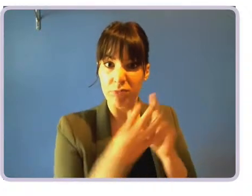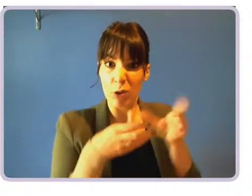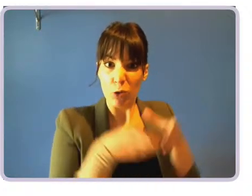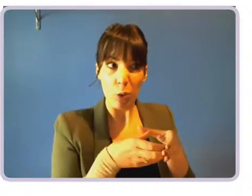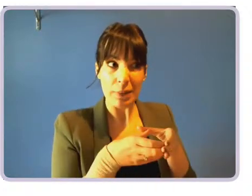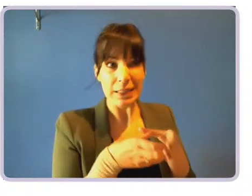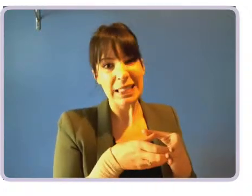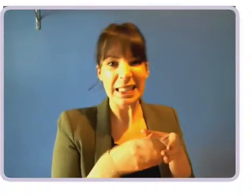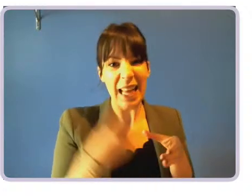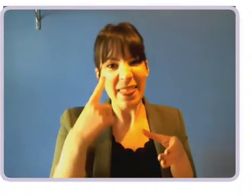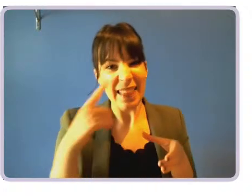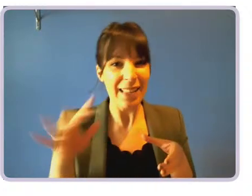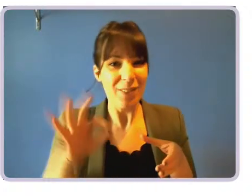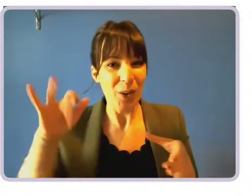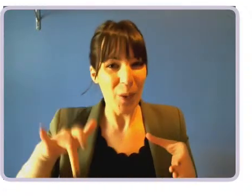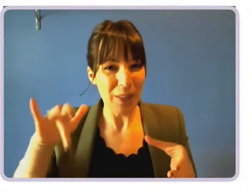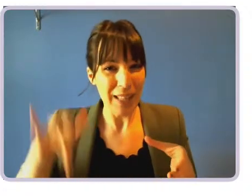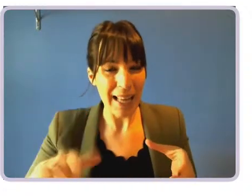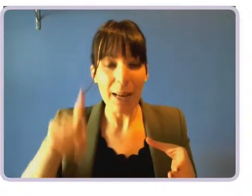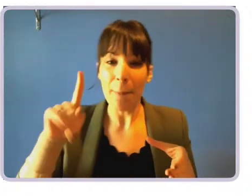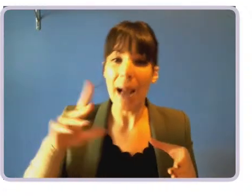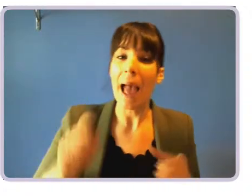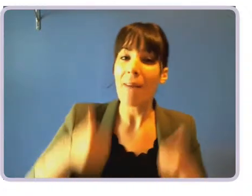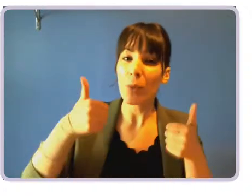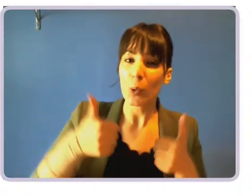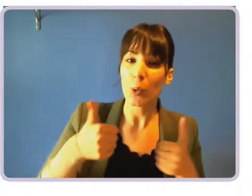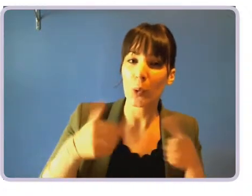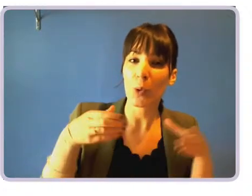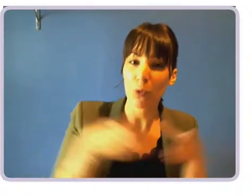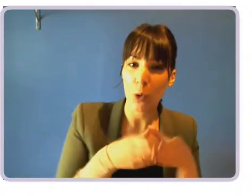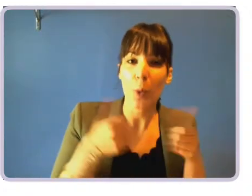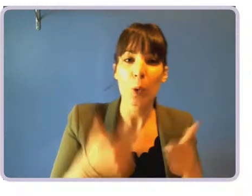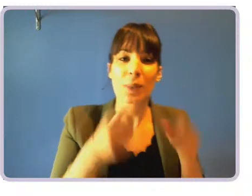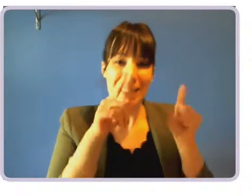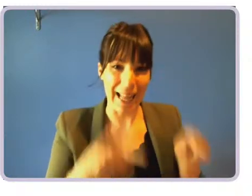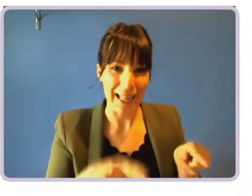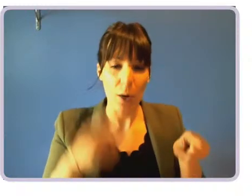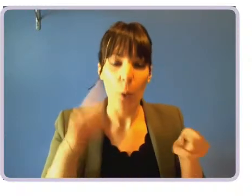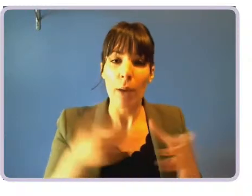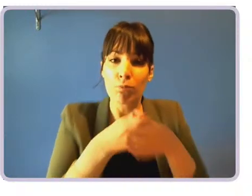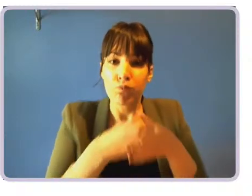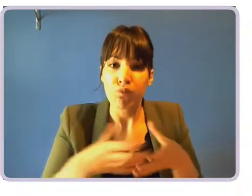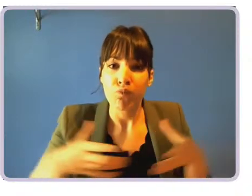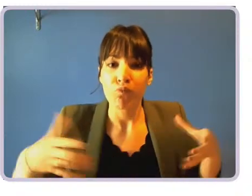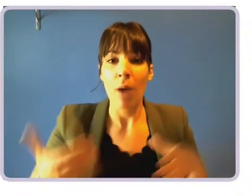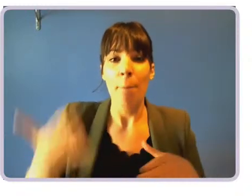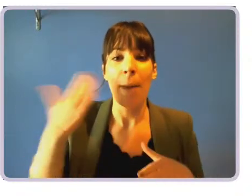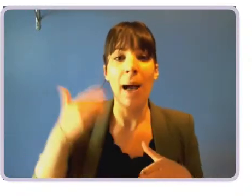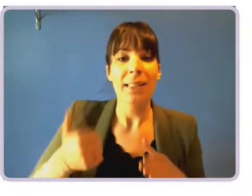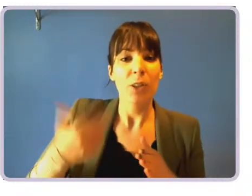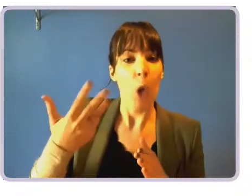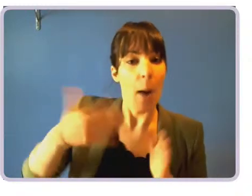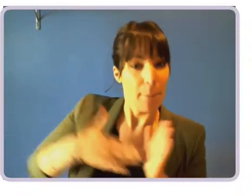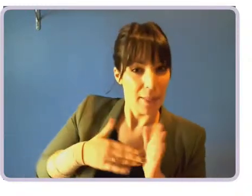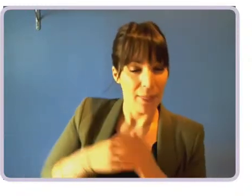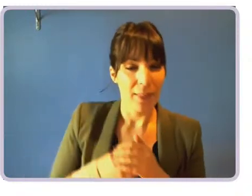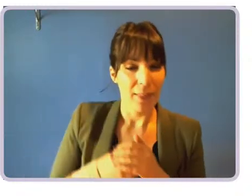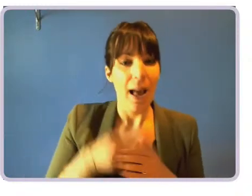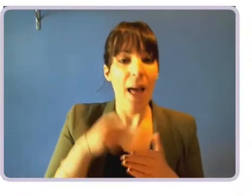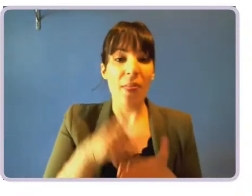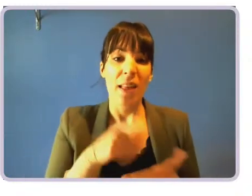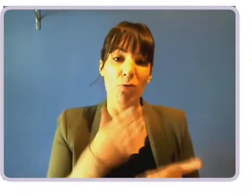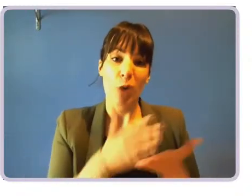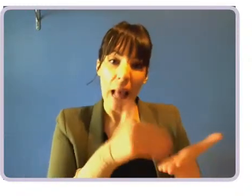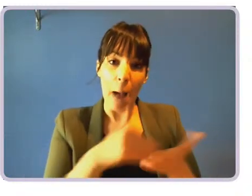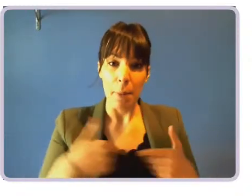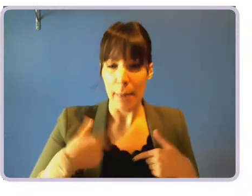we've added and grown over the past 9 months. It has really helped me understand the sector and understand what is needed. And